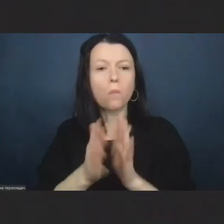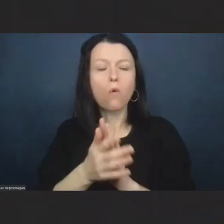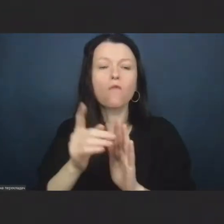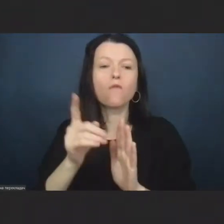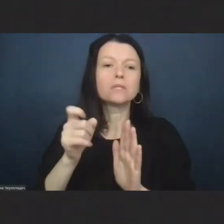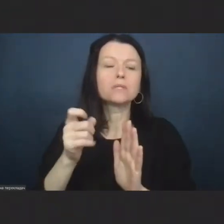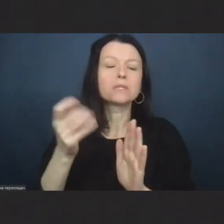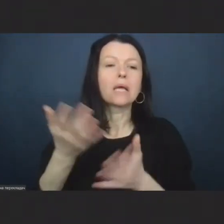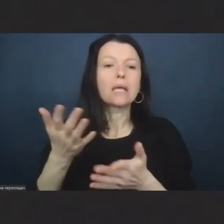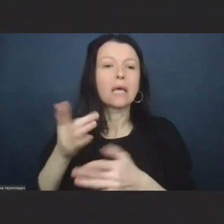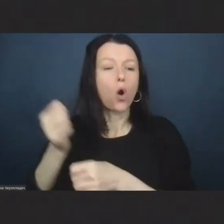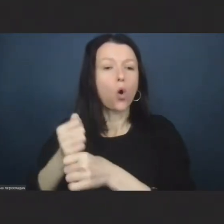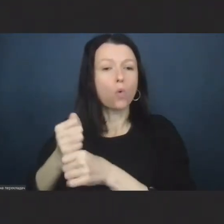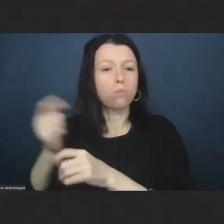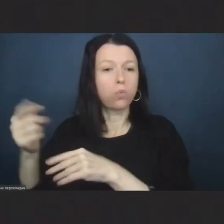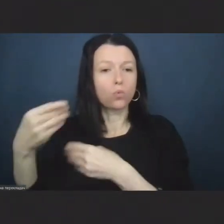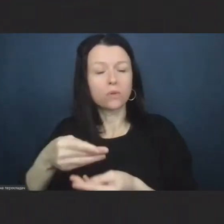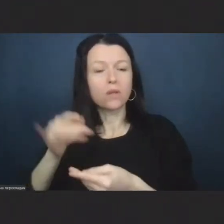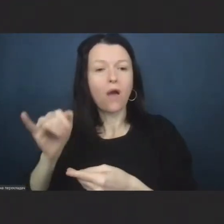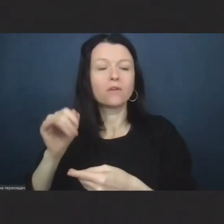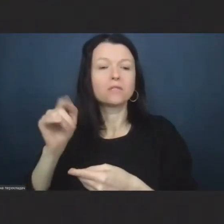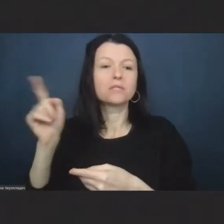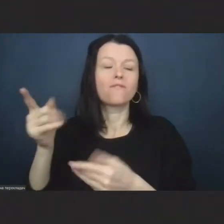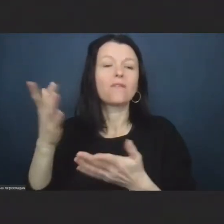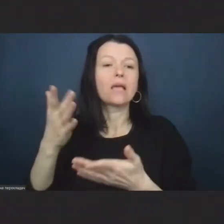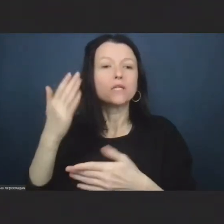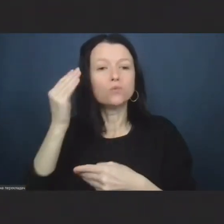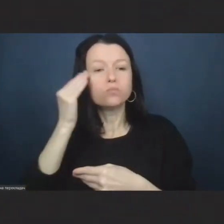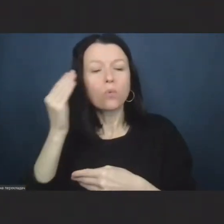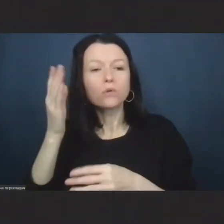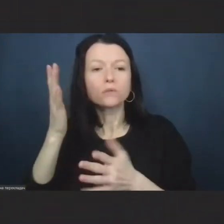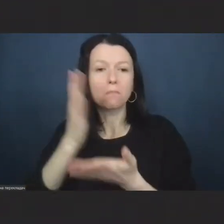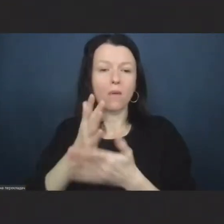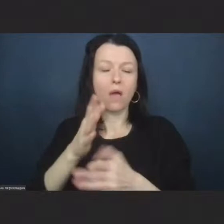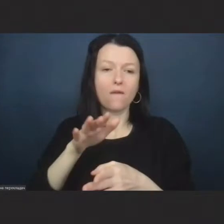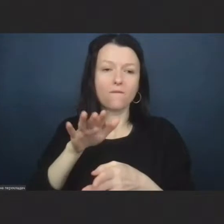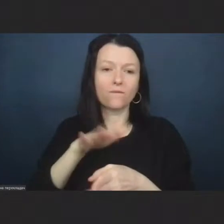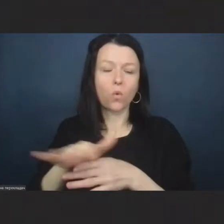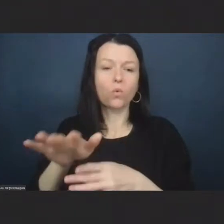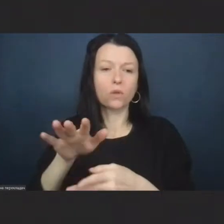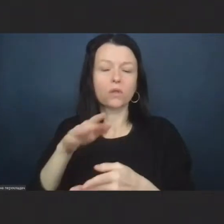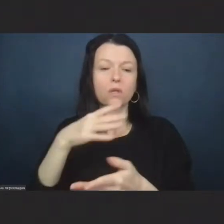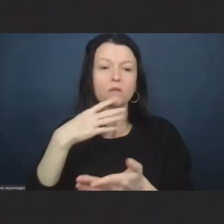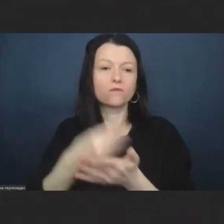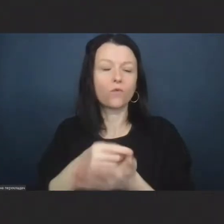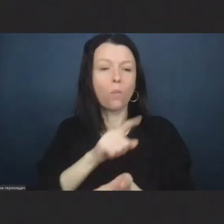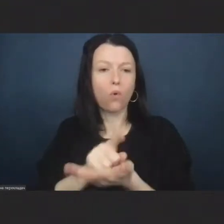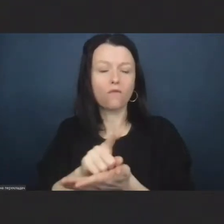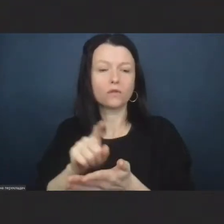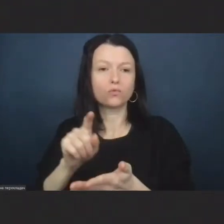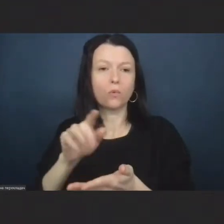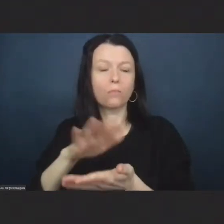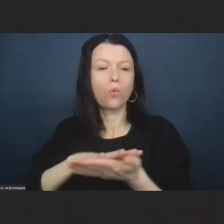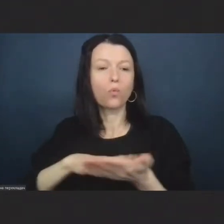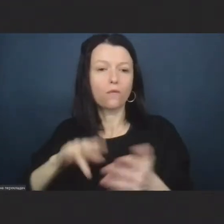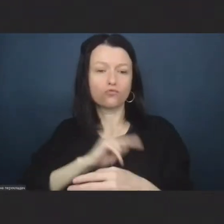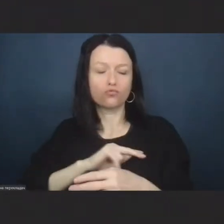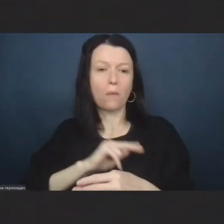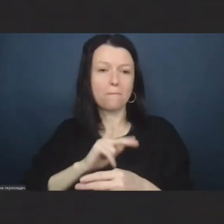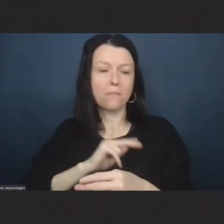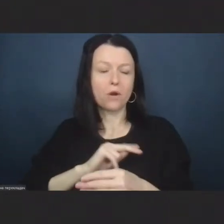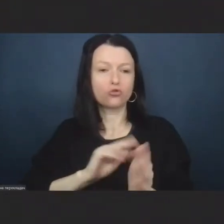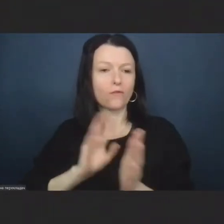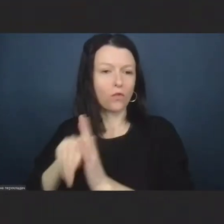conditions on how and when, in which way, the employer must prolong the job